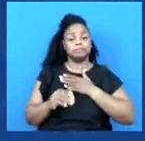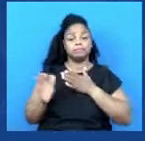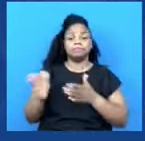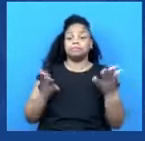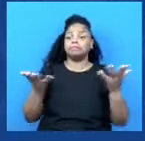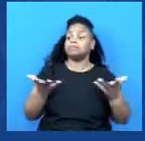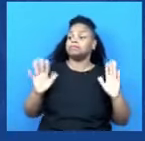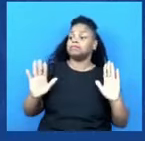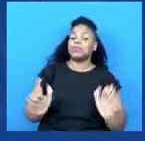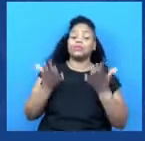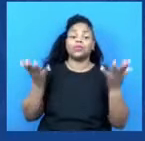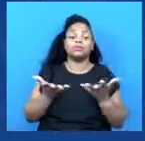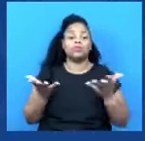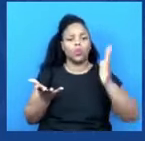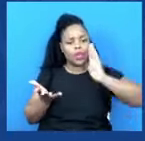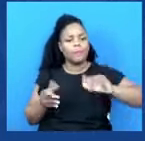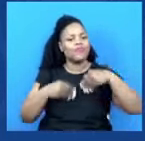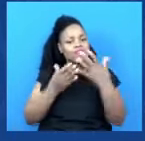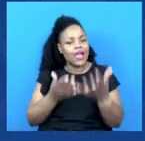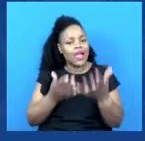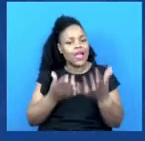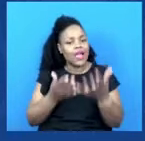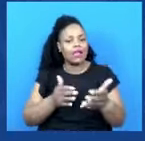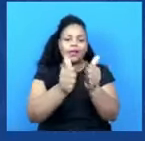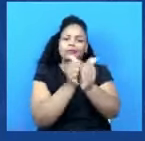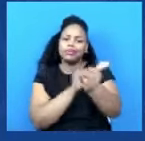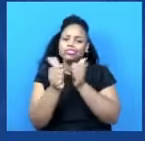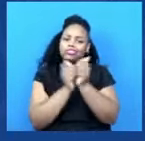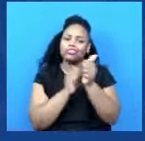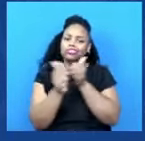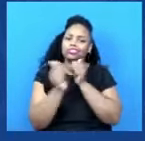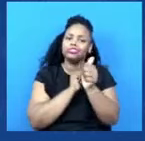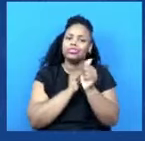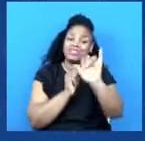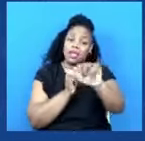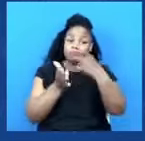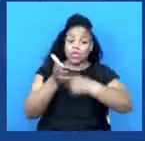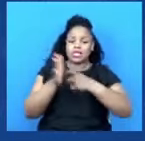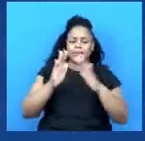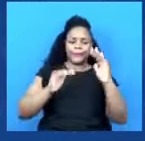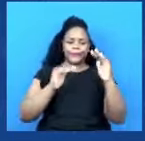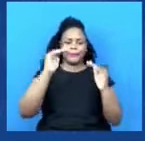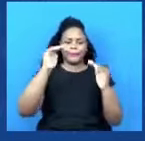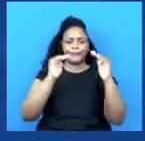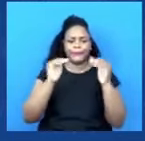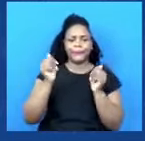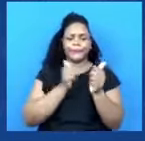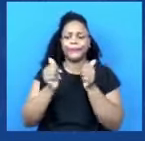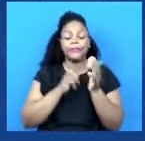Medicare. Medicare is going to negotiate a fair price. Right now, drug companies will set a price